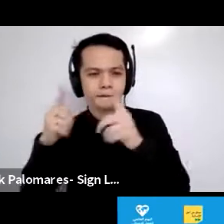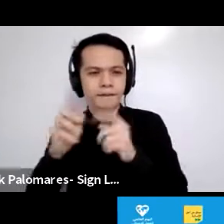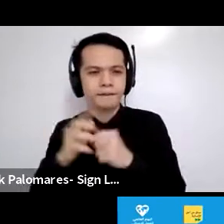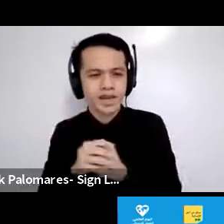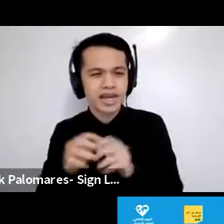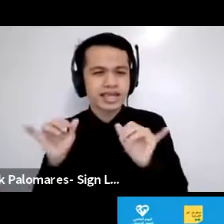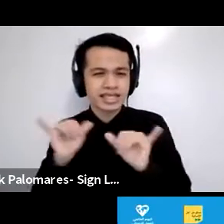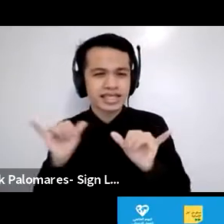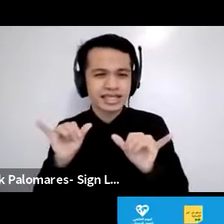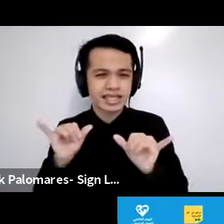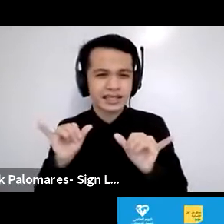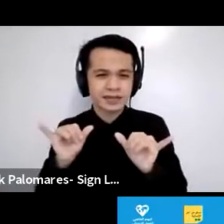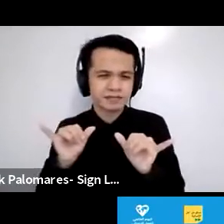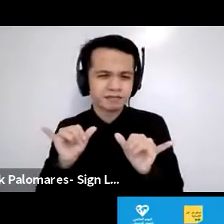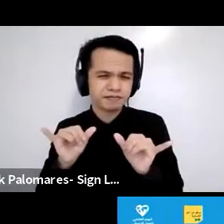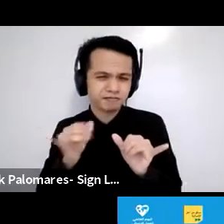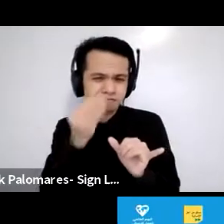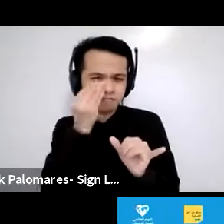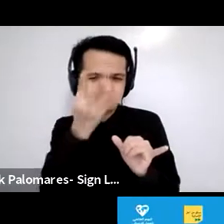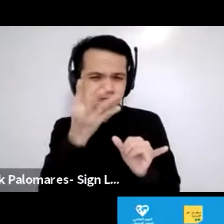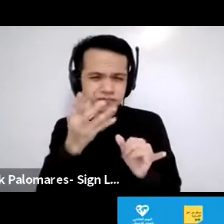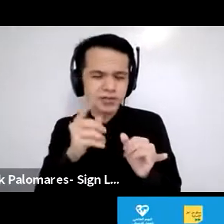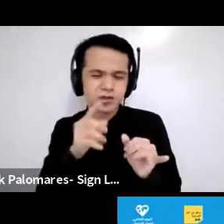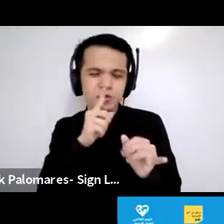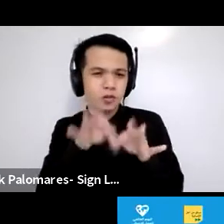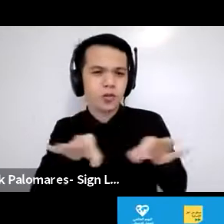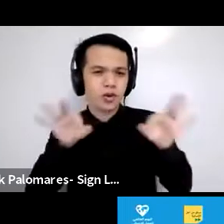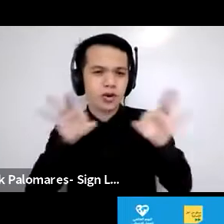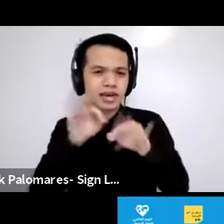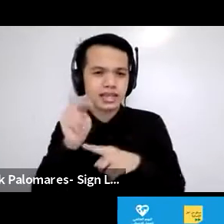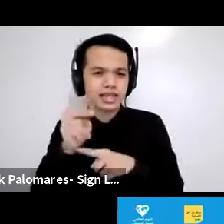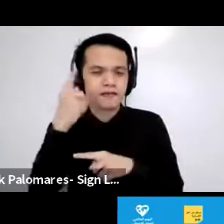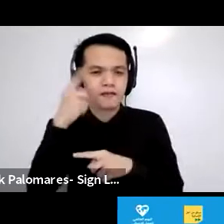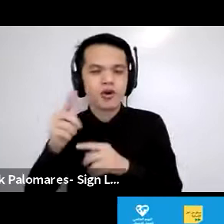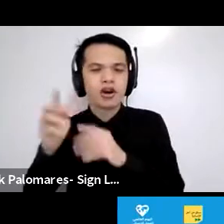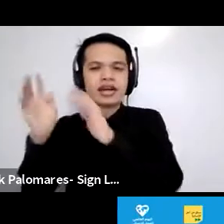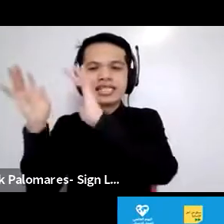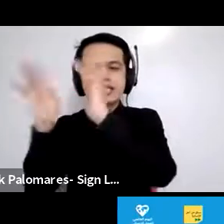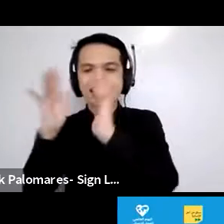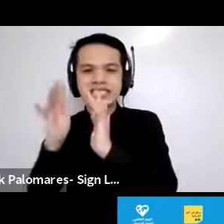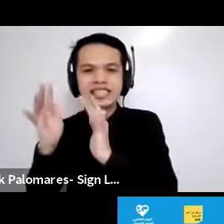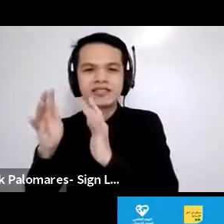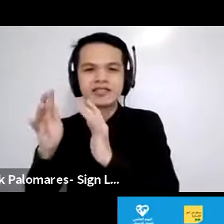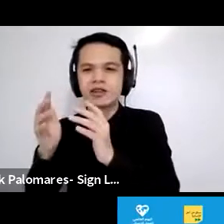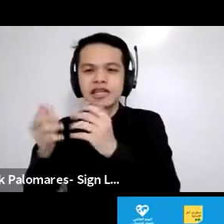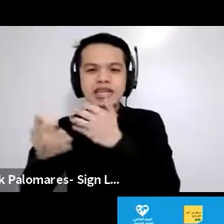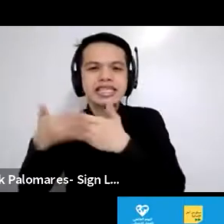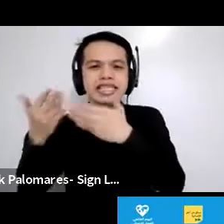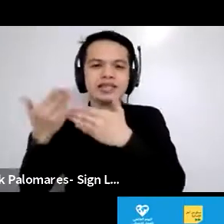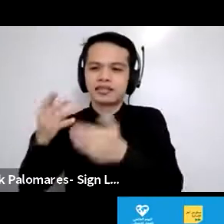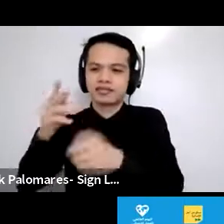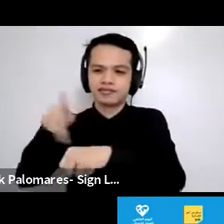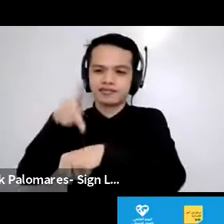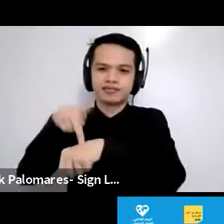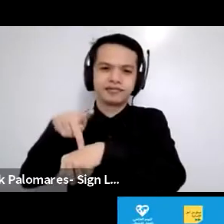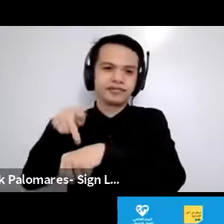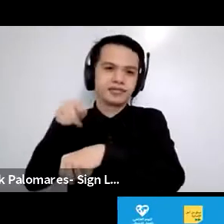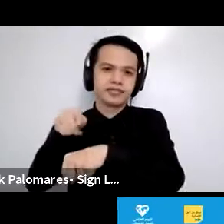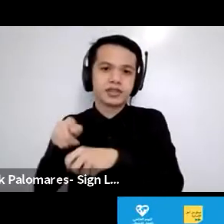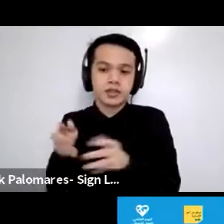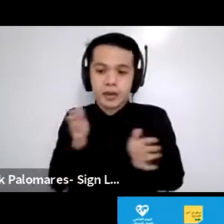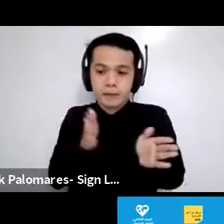capacity critically needed for a disaster-prone country like the Philippines, disaster